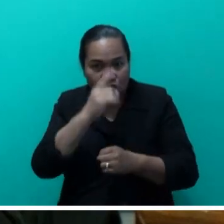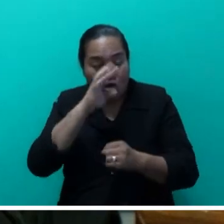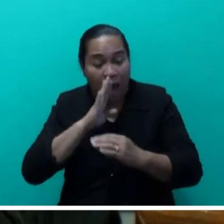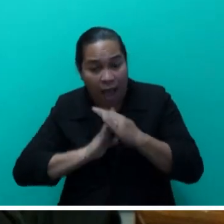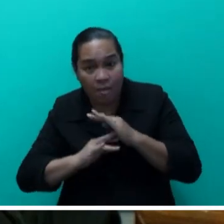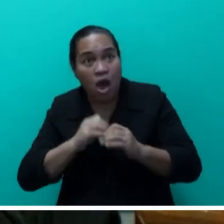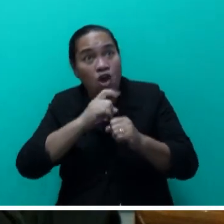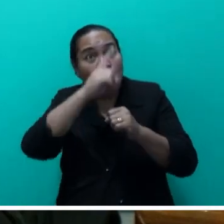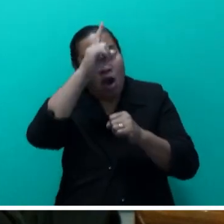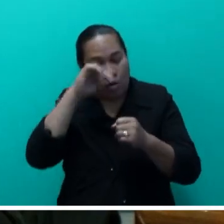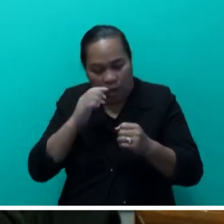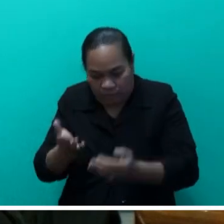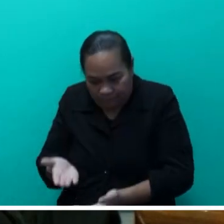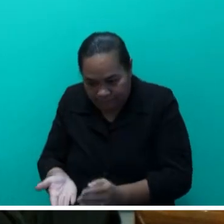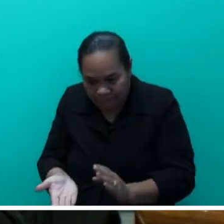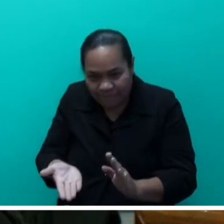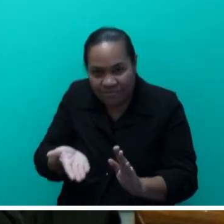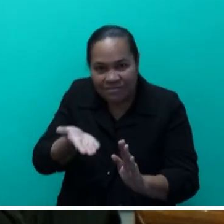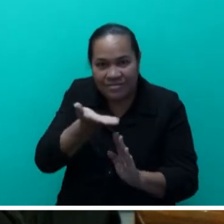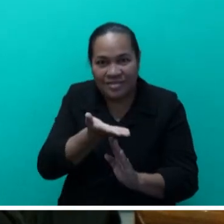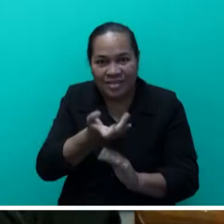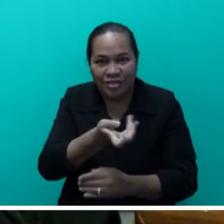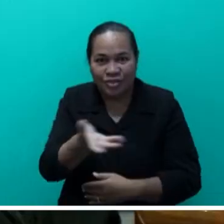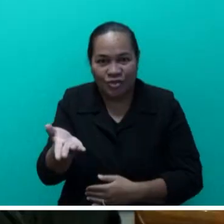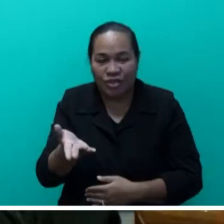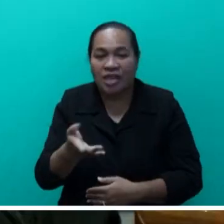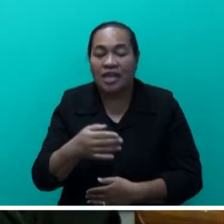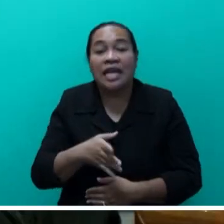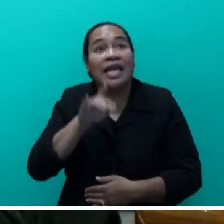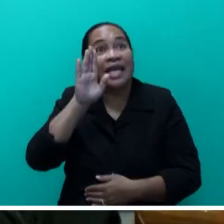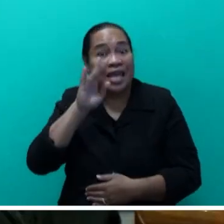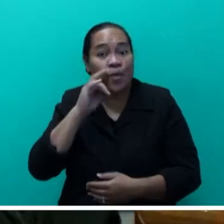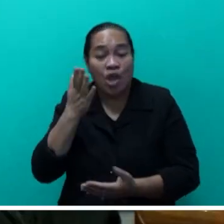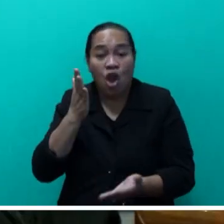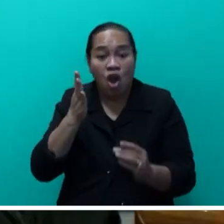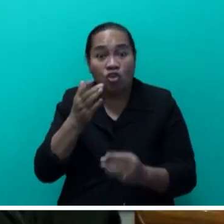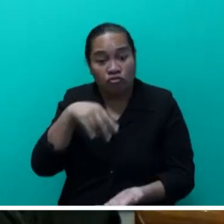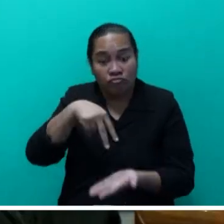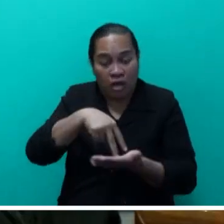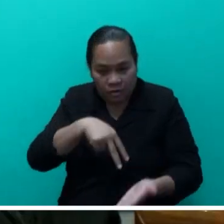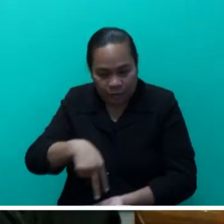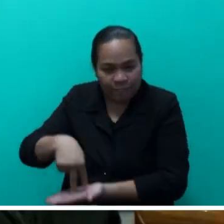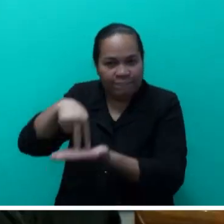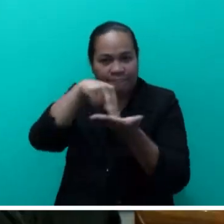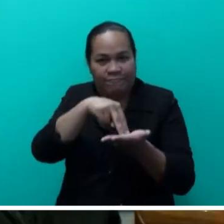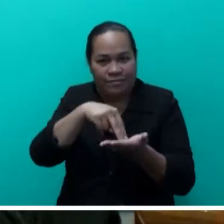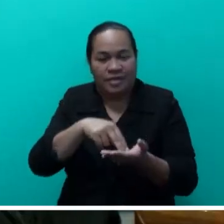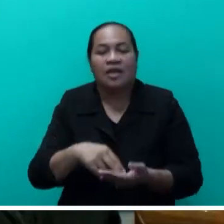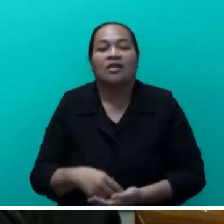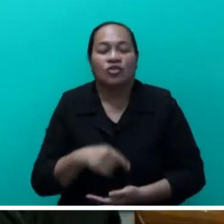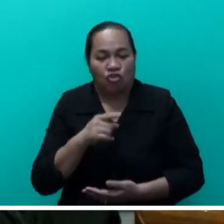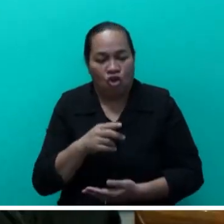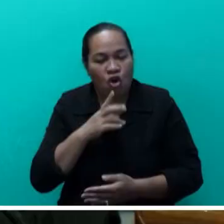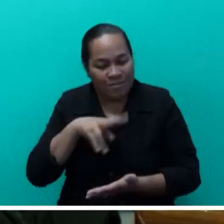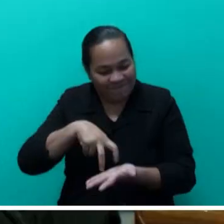Amen. Humble yourselves before the Lord. He will not lift you. He will lift you up. Honor. Get down on